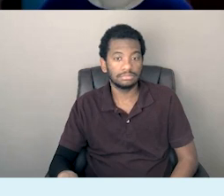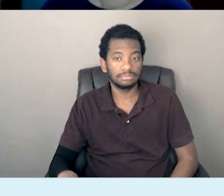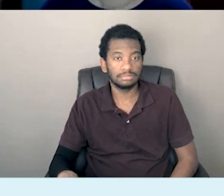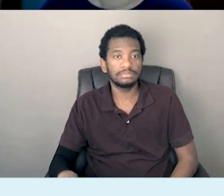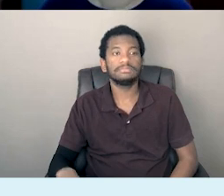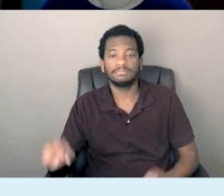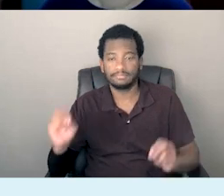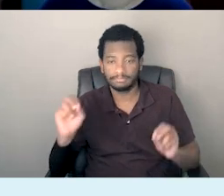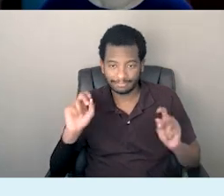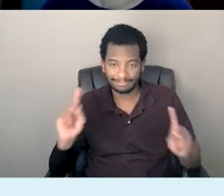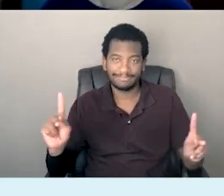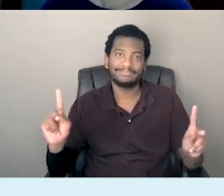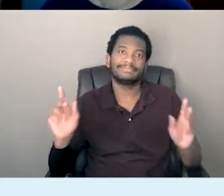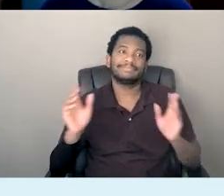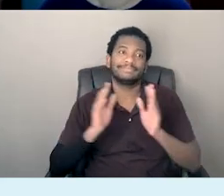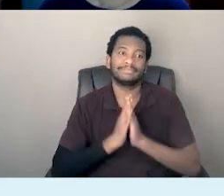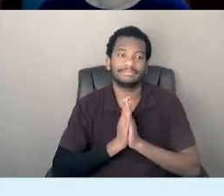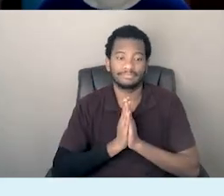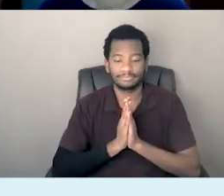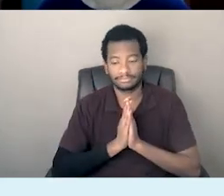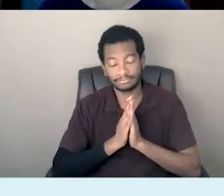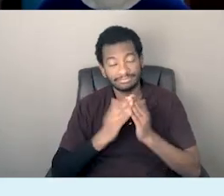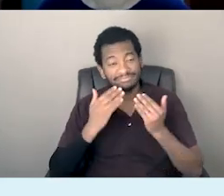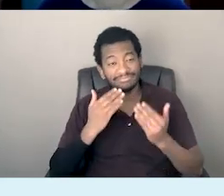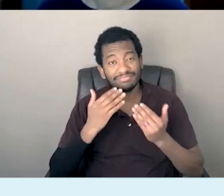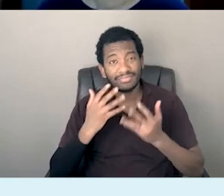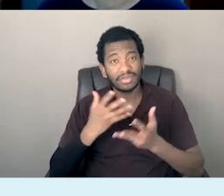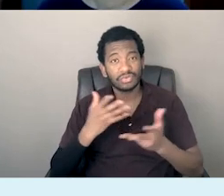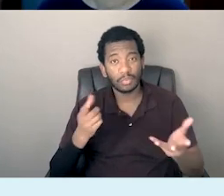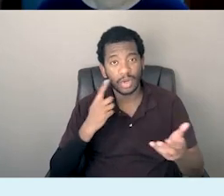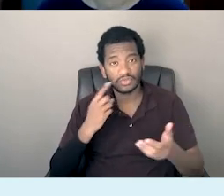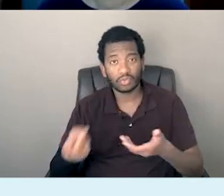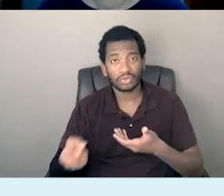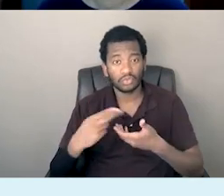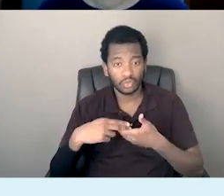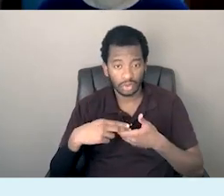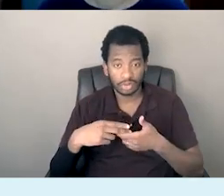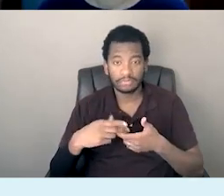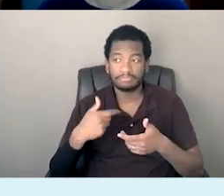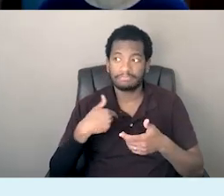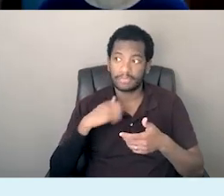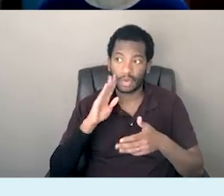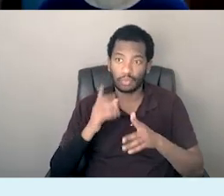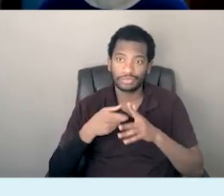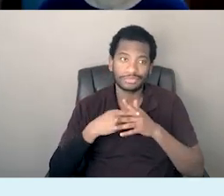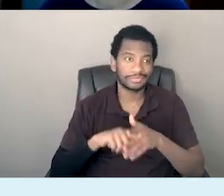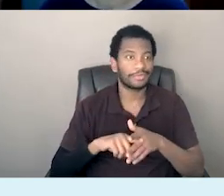All right. Well, thank you so much for joining us. I'll play more of